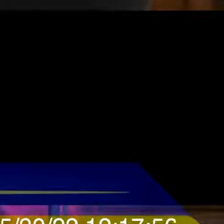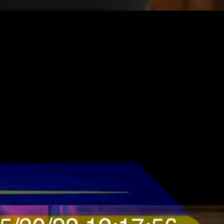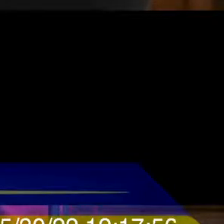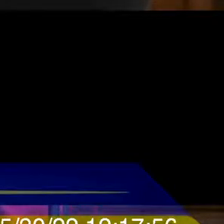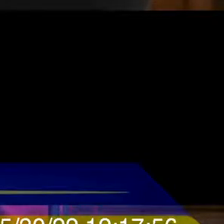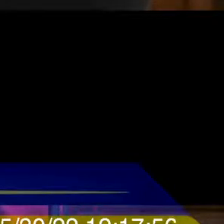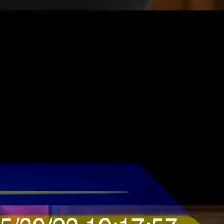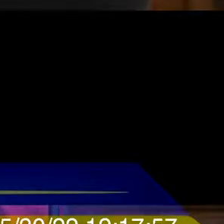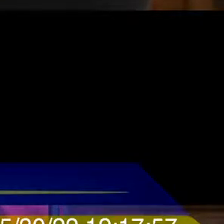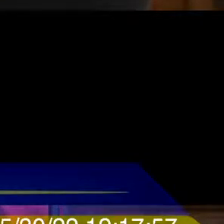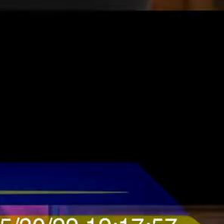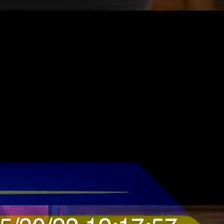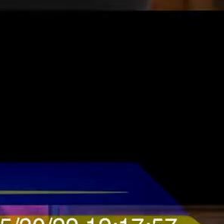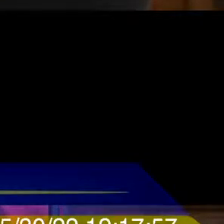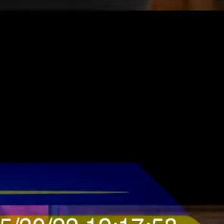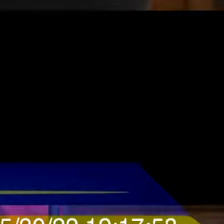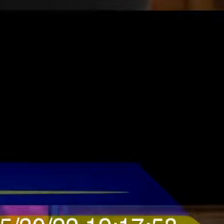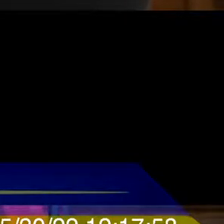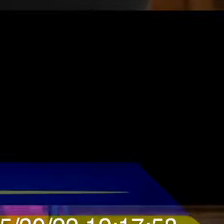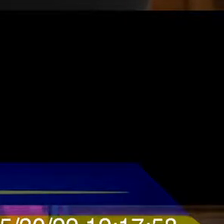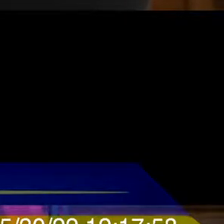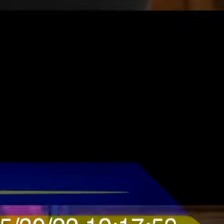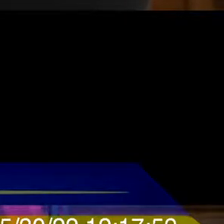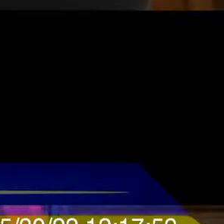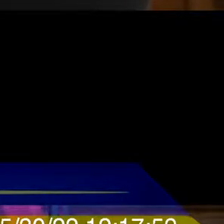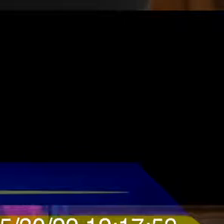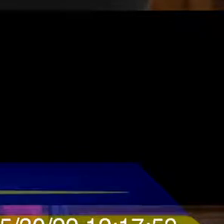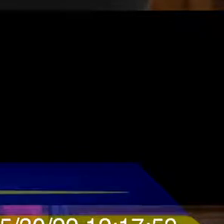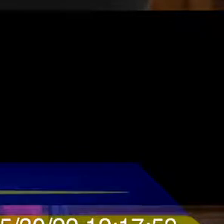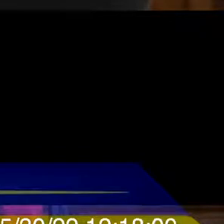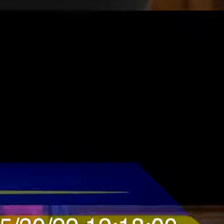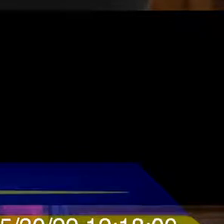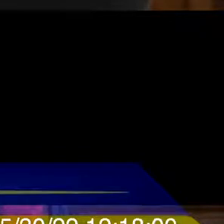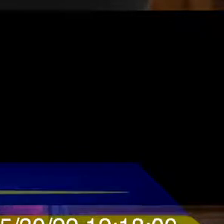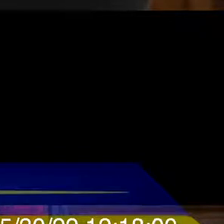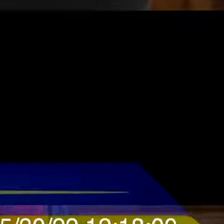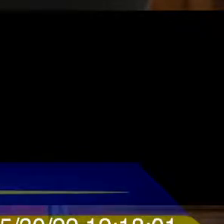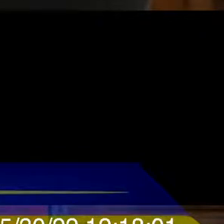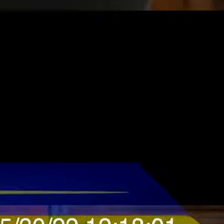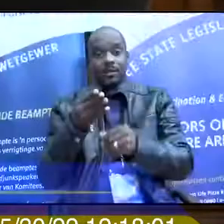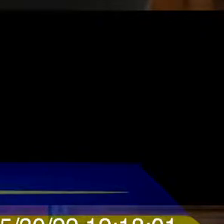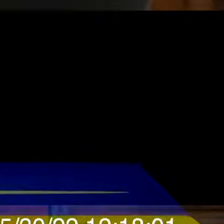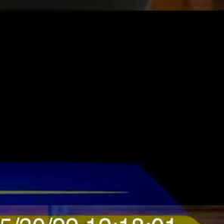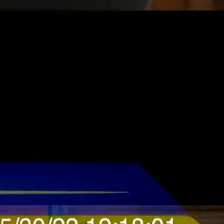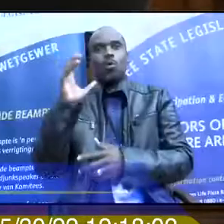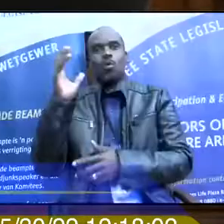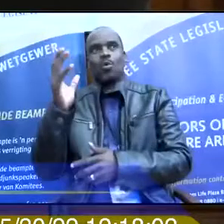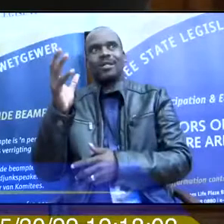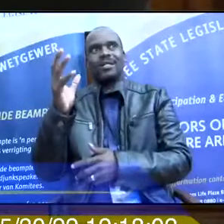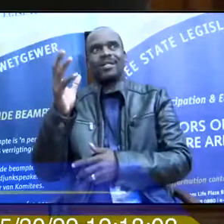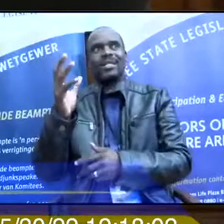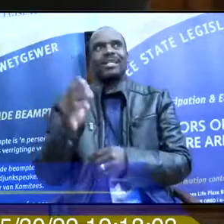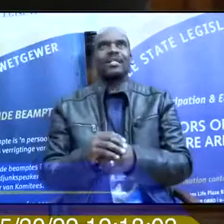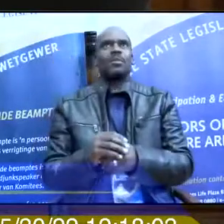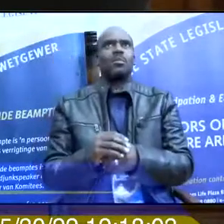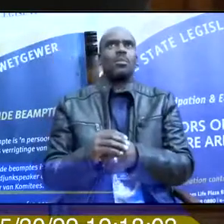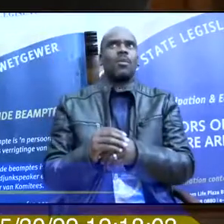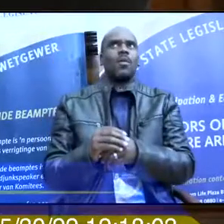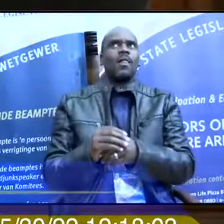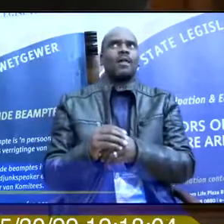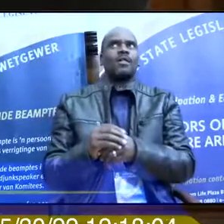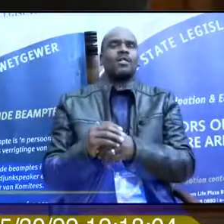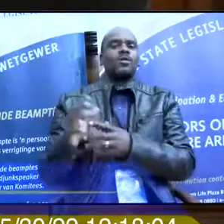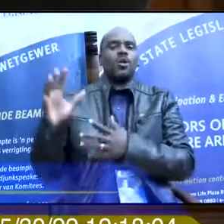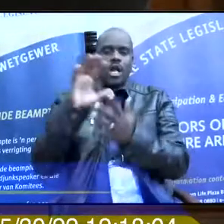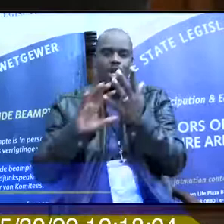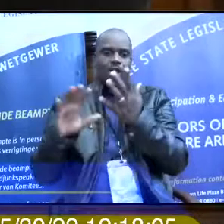has been leveled but it has been leveled not addressing the historical problems and the